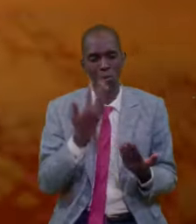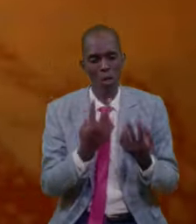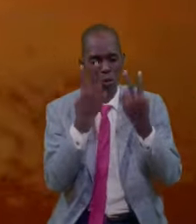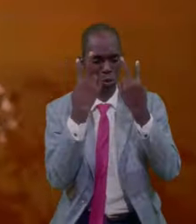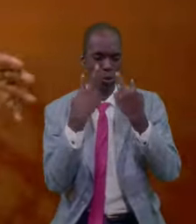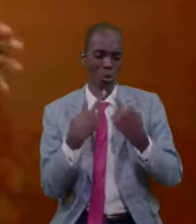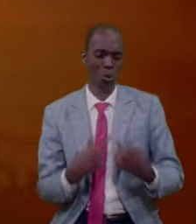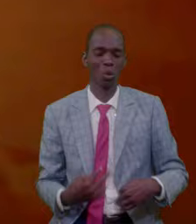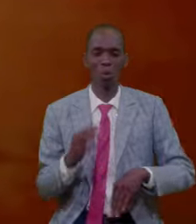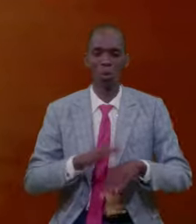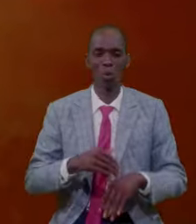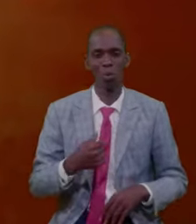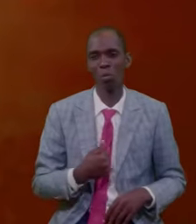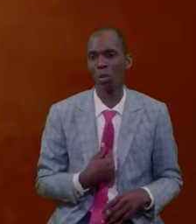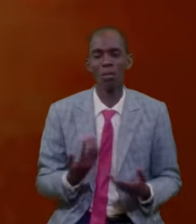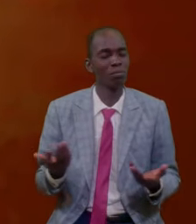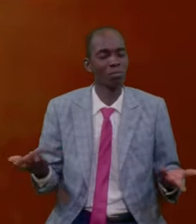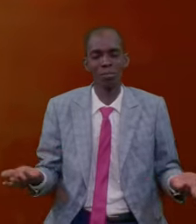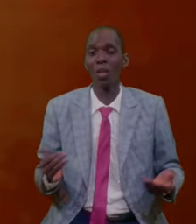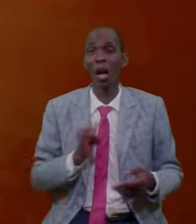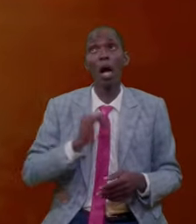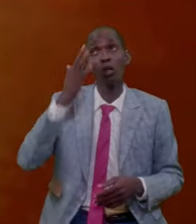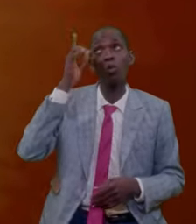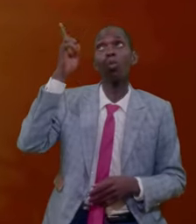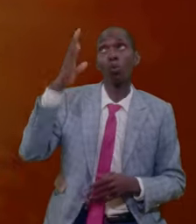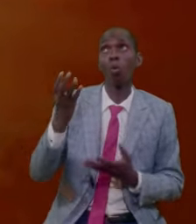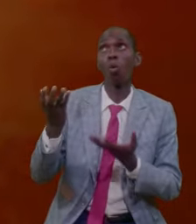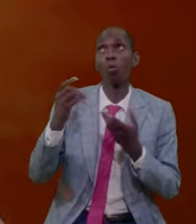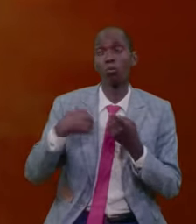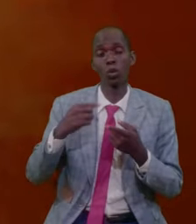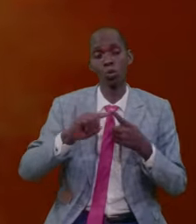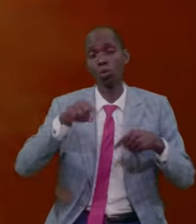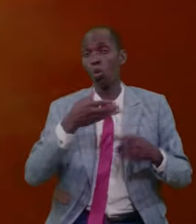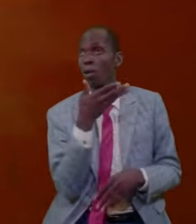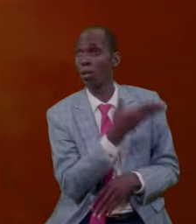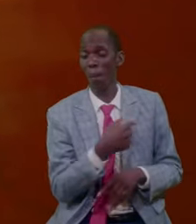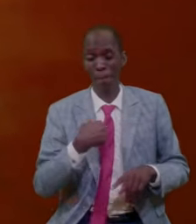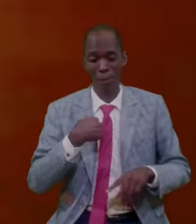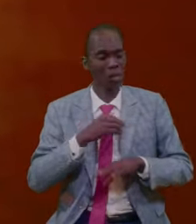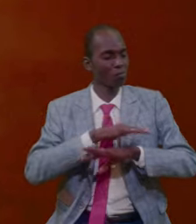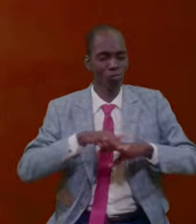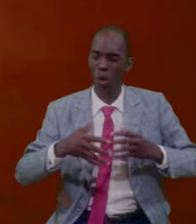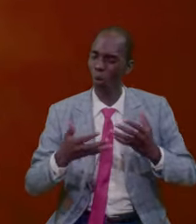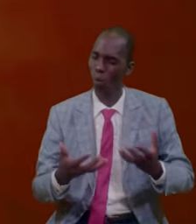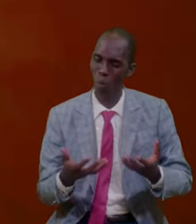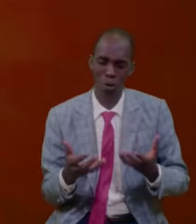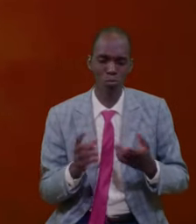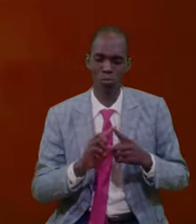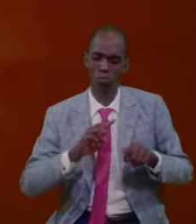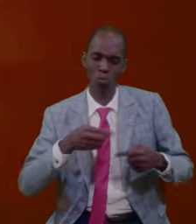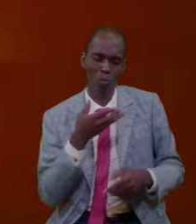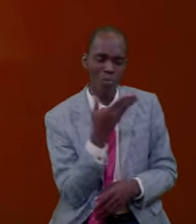even though I know that's a path that Lord wants me to go through, I don't want to do that because of